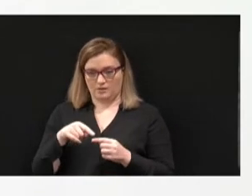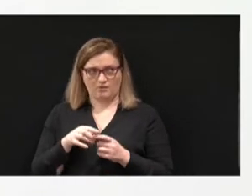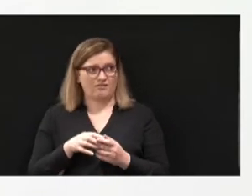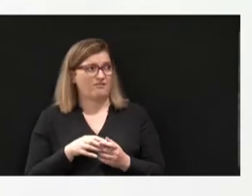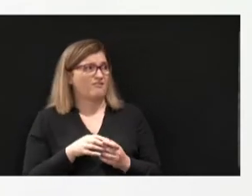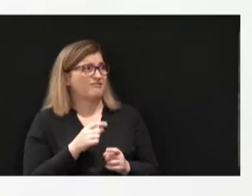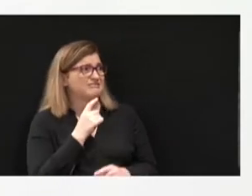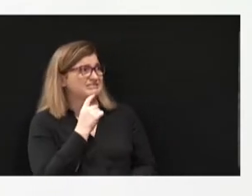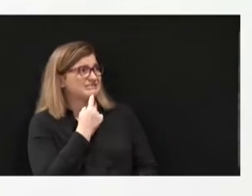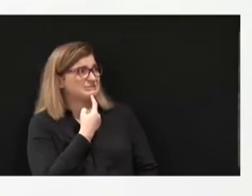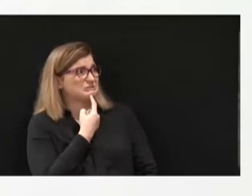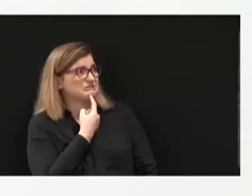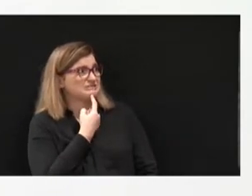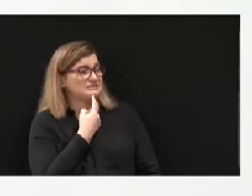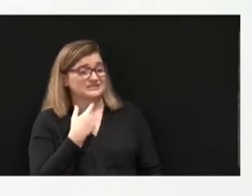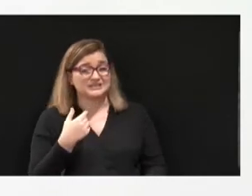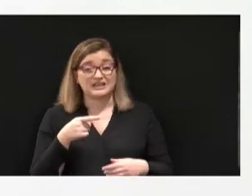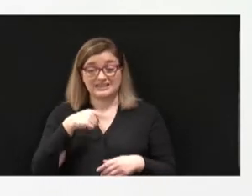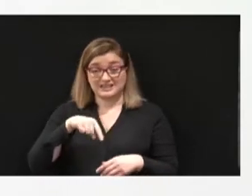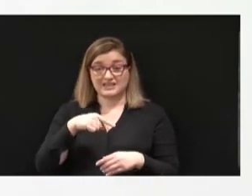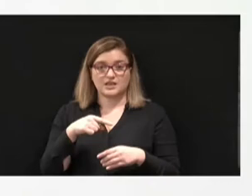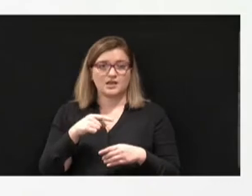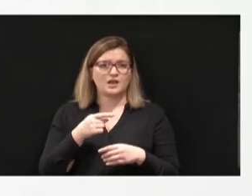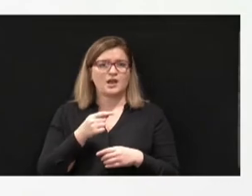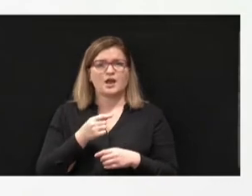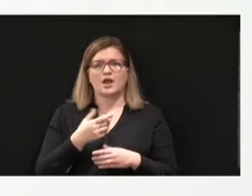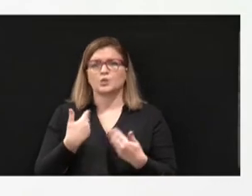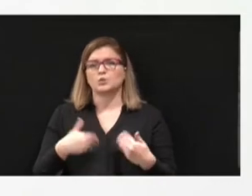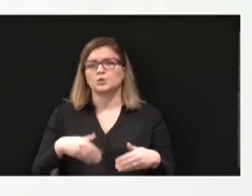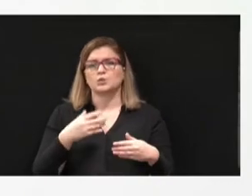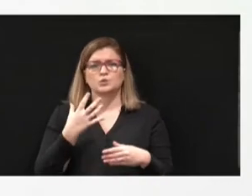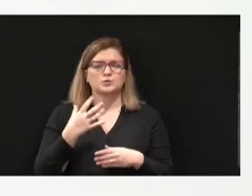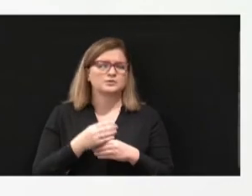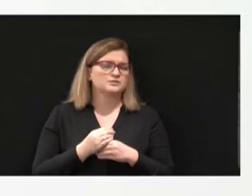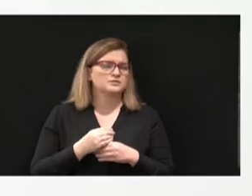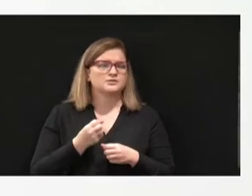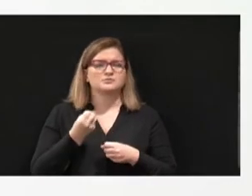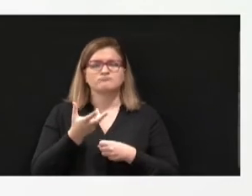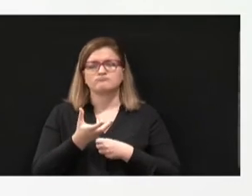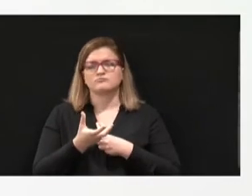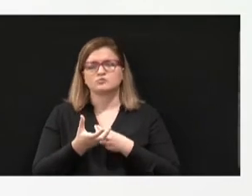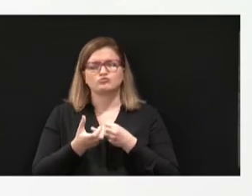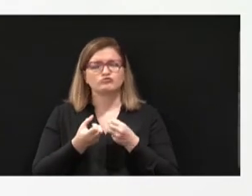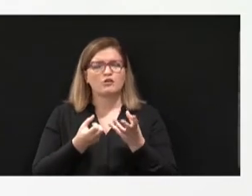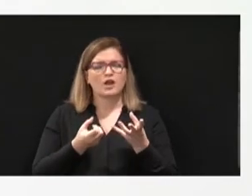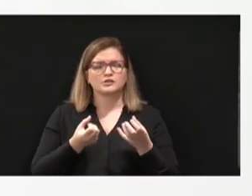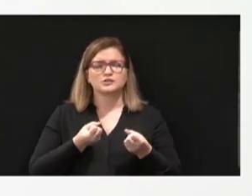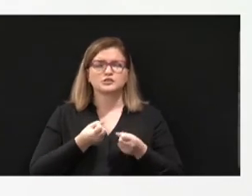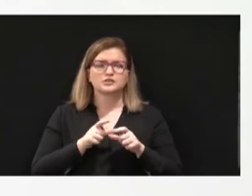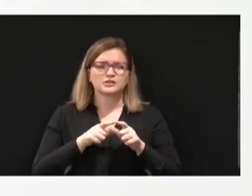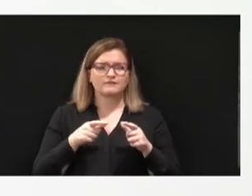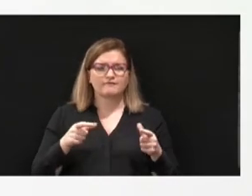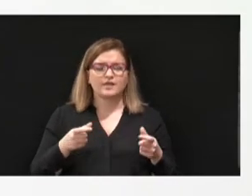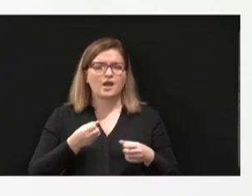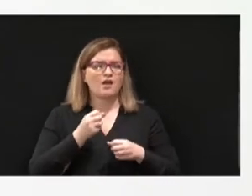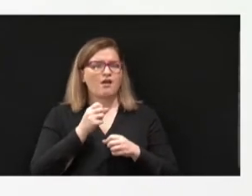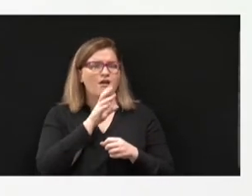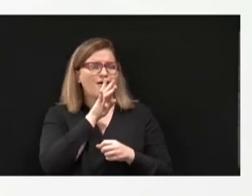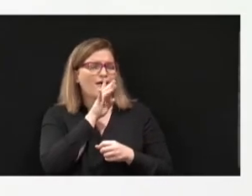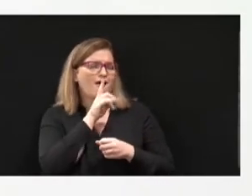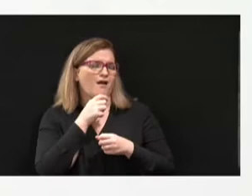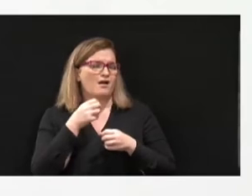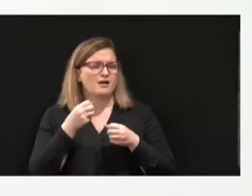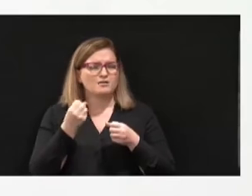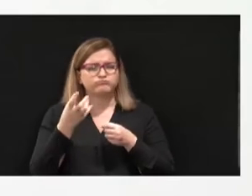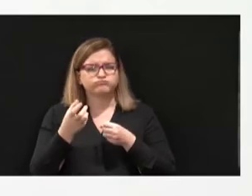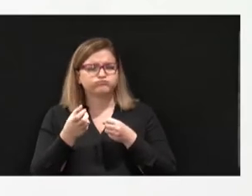were speaking, as soon as the writing piece was involved, it just like shut down. So, you know, of course, thank